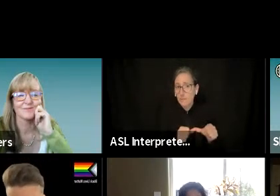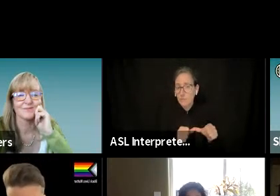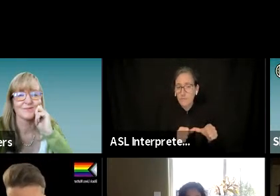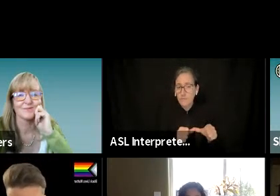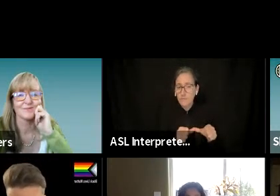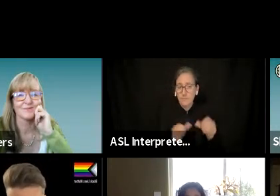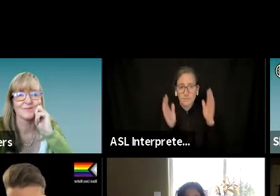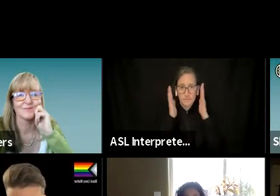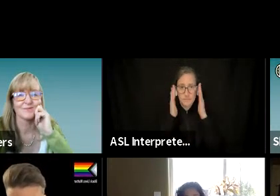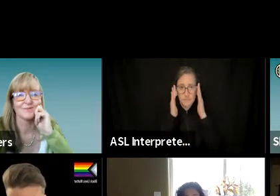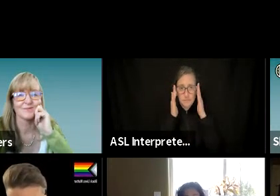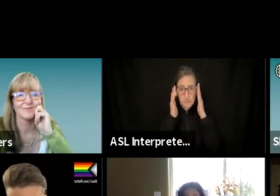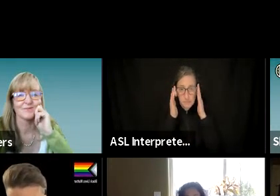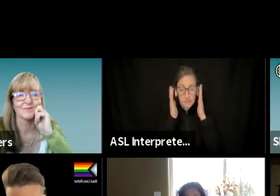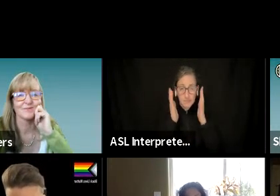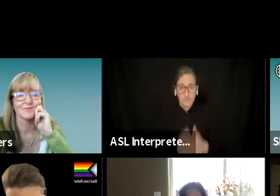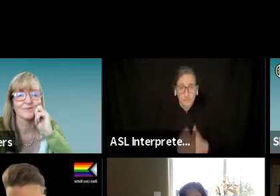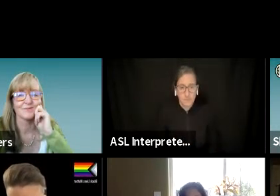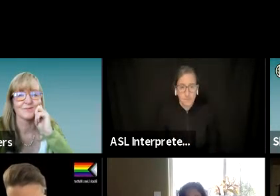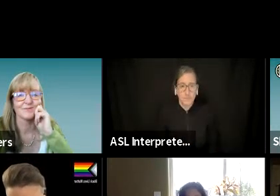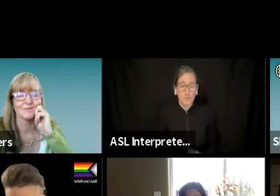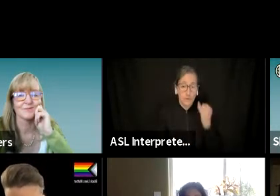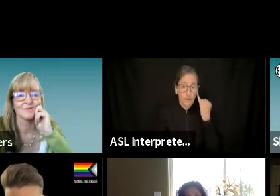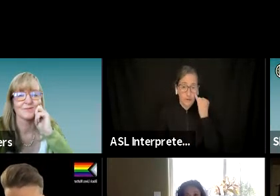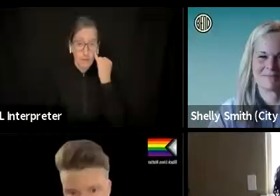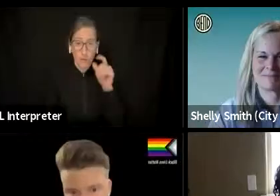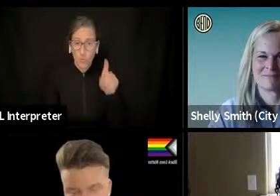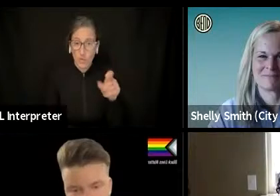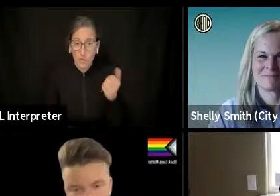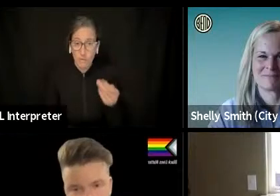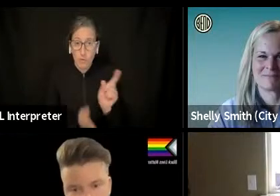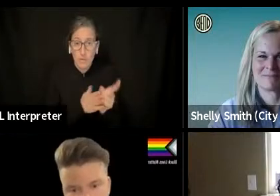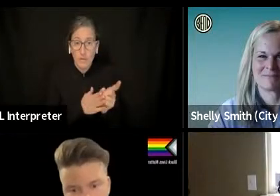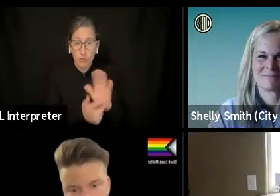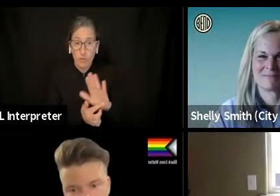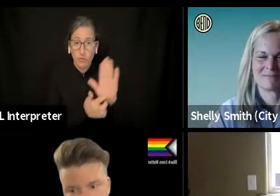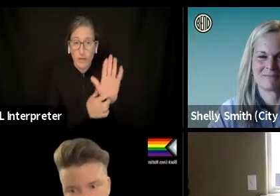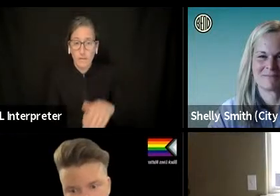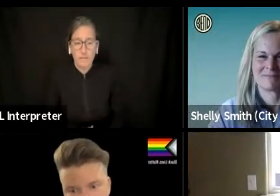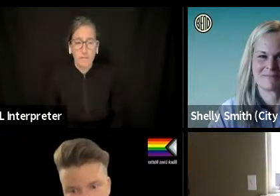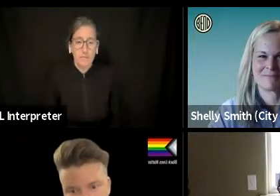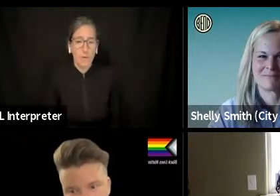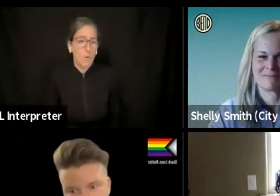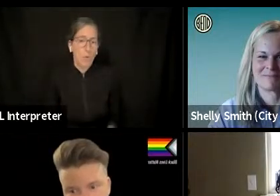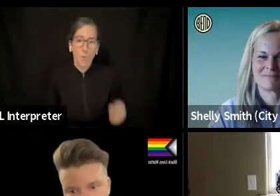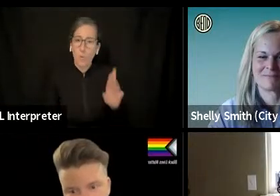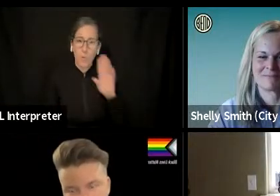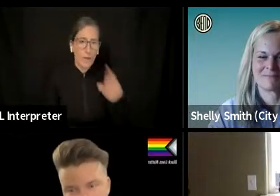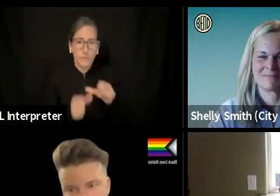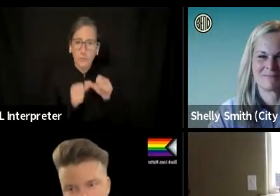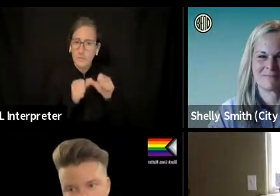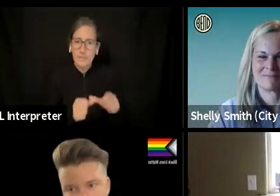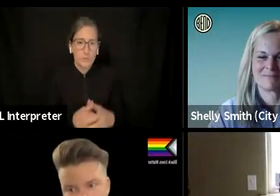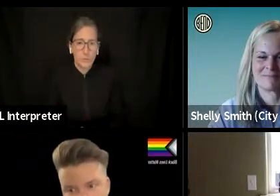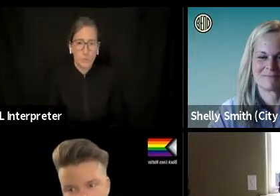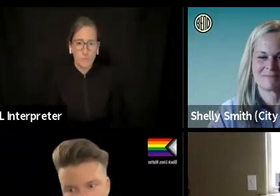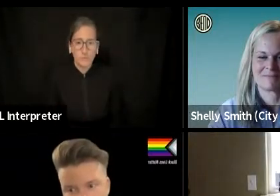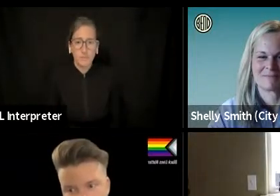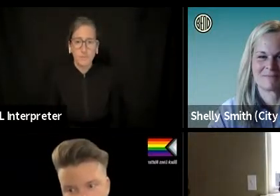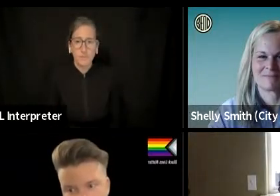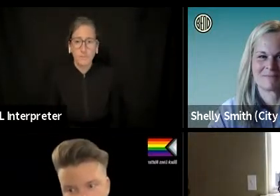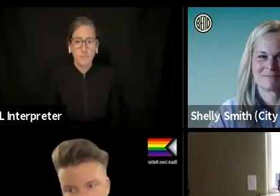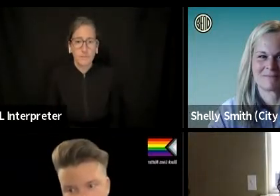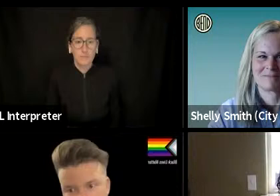So if you'd like a couple minutes, just if you could raise your hand, and otherwise we can just keep going.